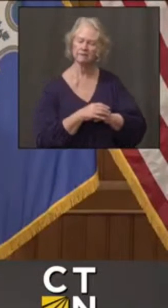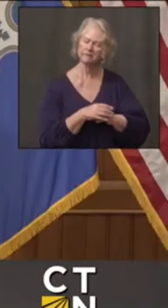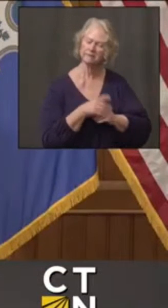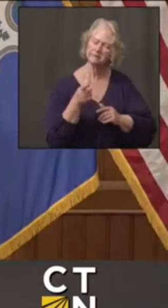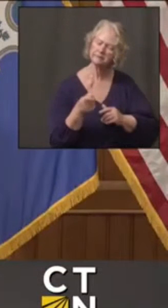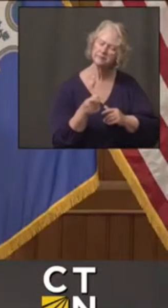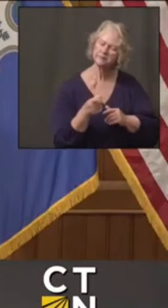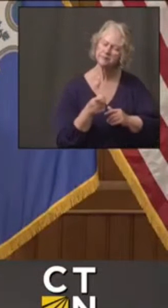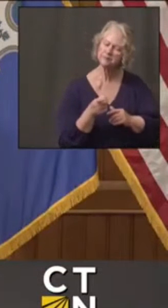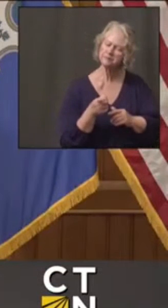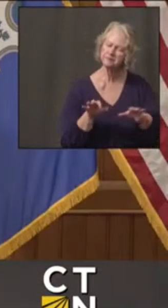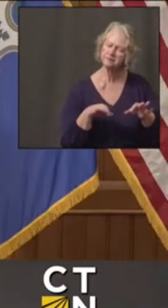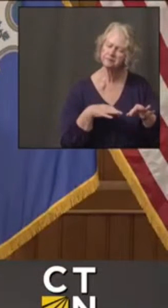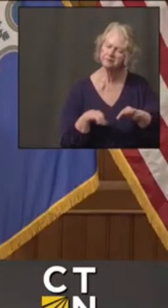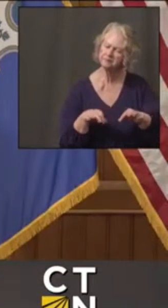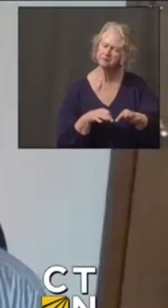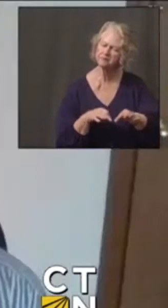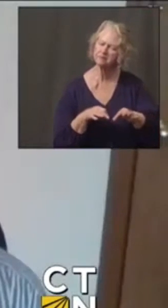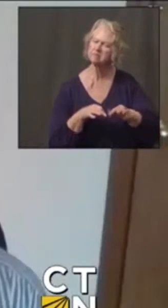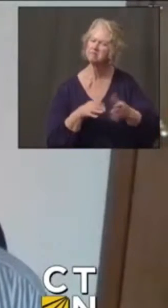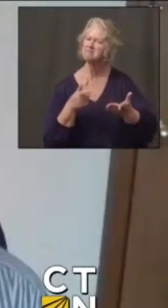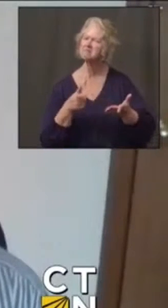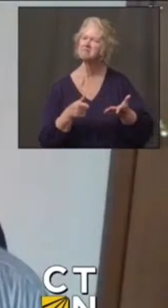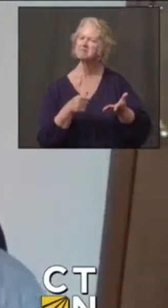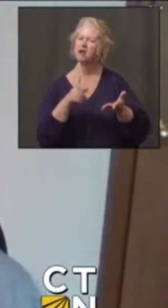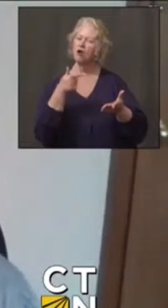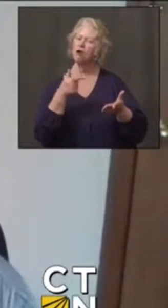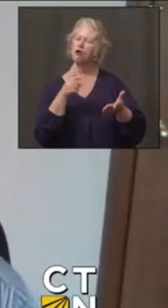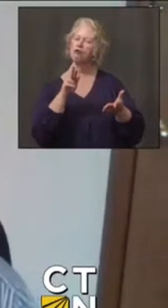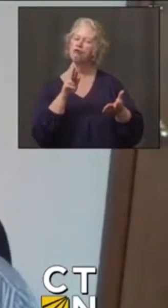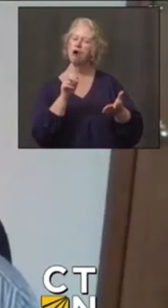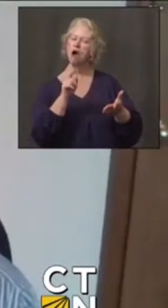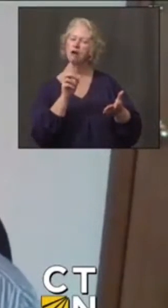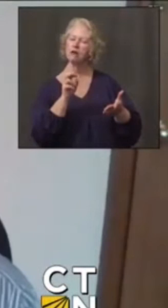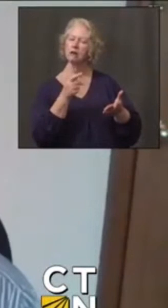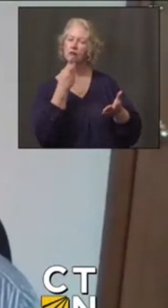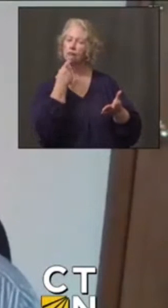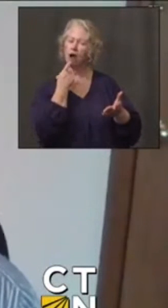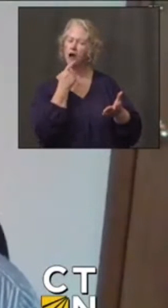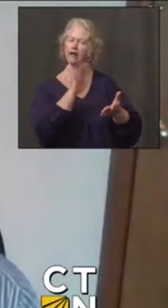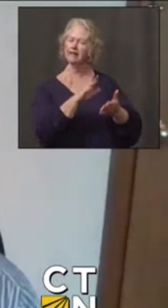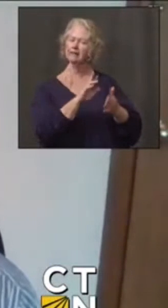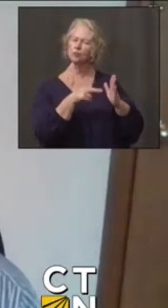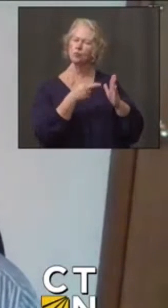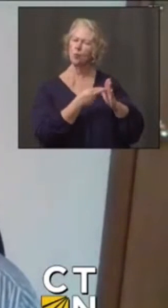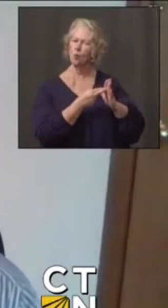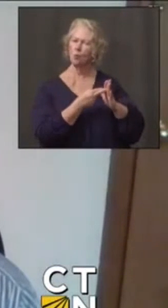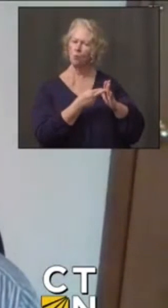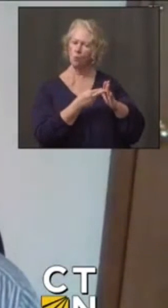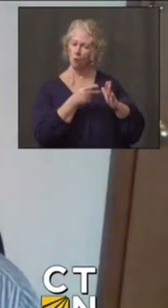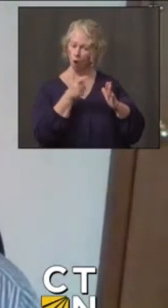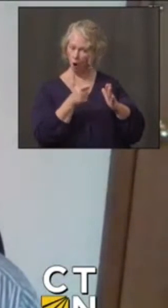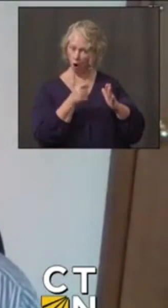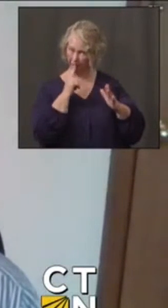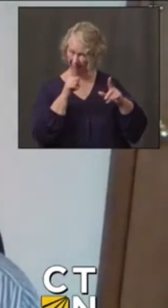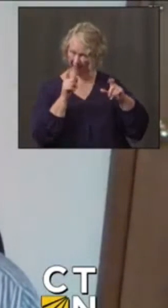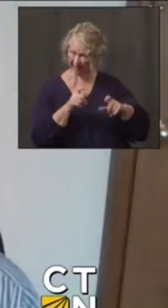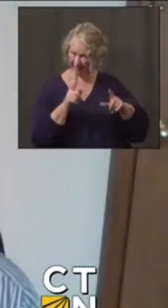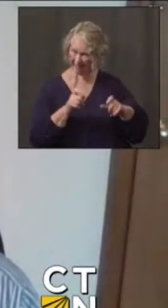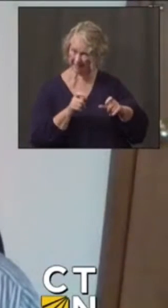about exactly what role Groton plays in testing the safety of this vaccine?